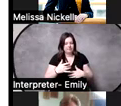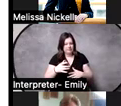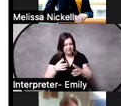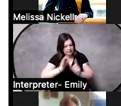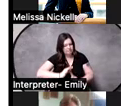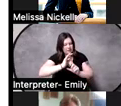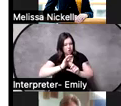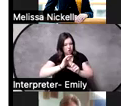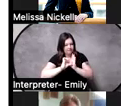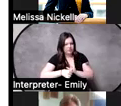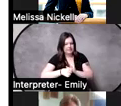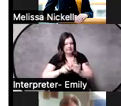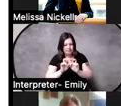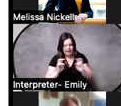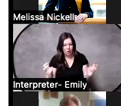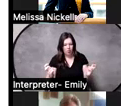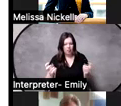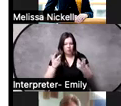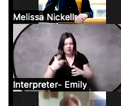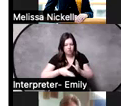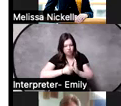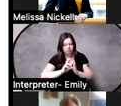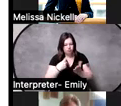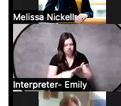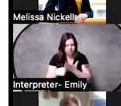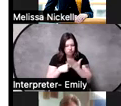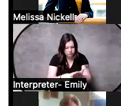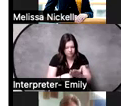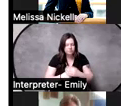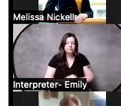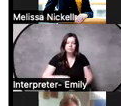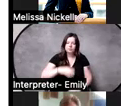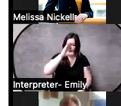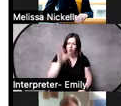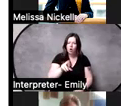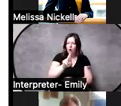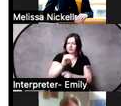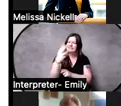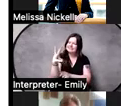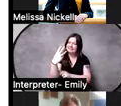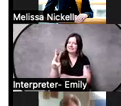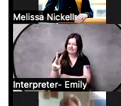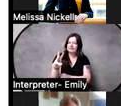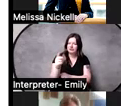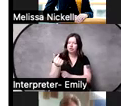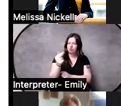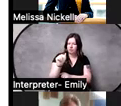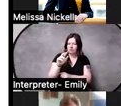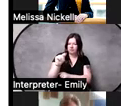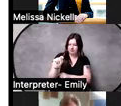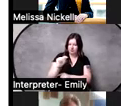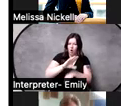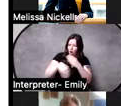whatever expertise is needed for that particular meeting. And I will point out that R16 grants all R16 grants are reviewed